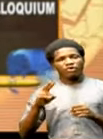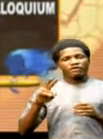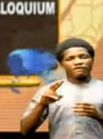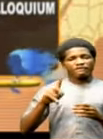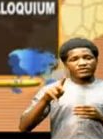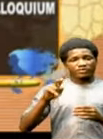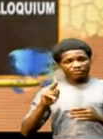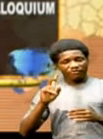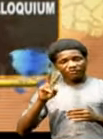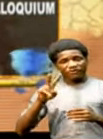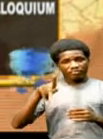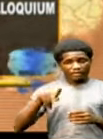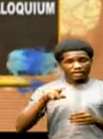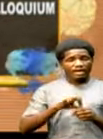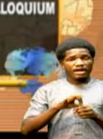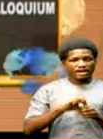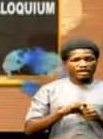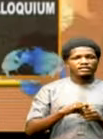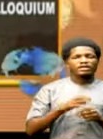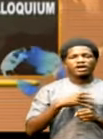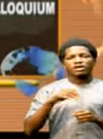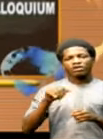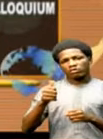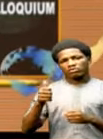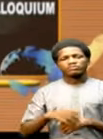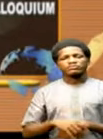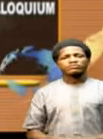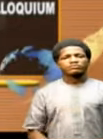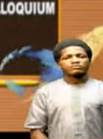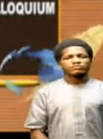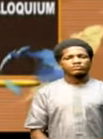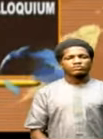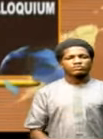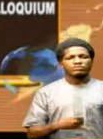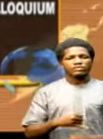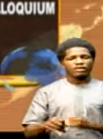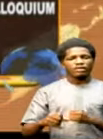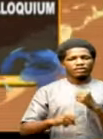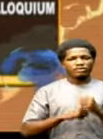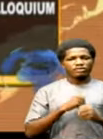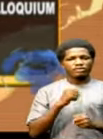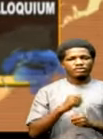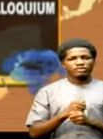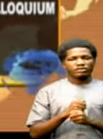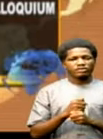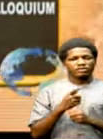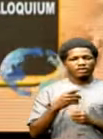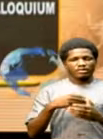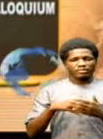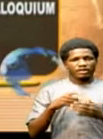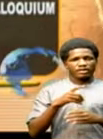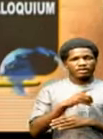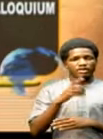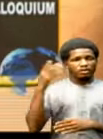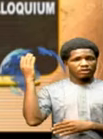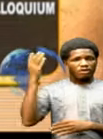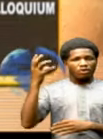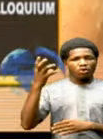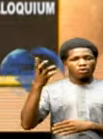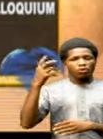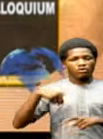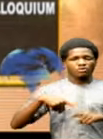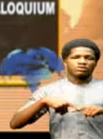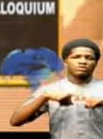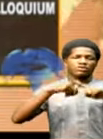Kashim Shettima and their spouses, among others. And last year, the birthday symposium was also called off by